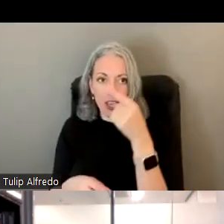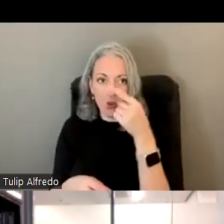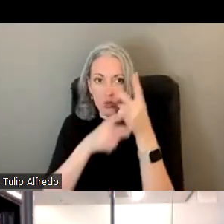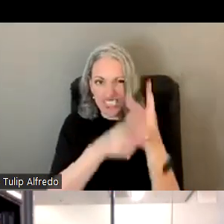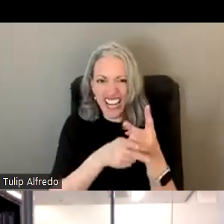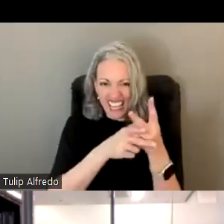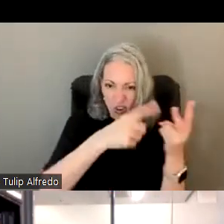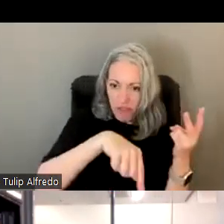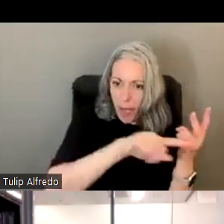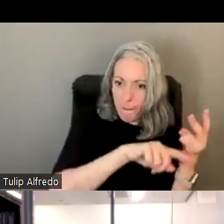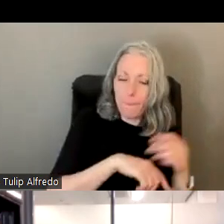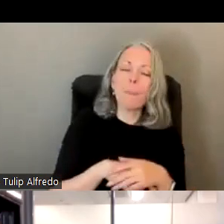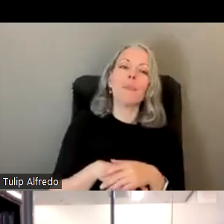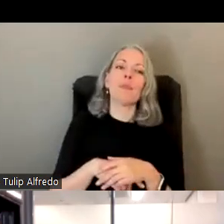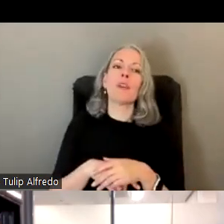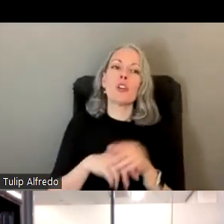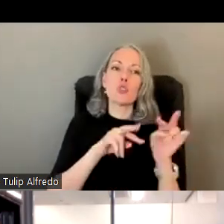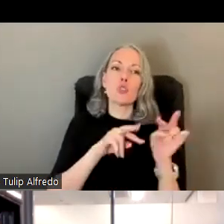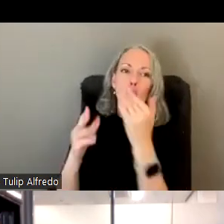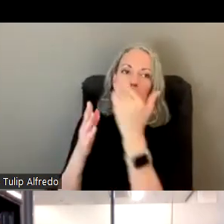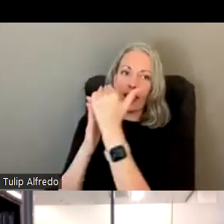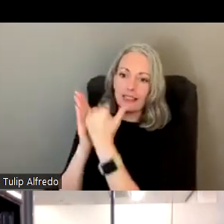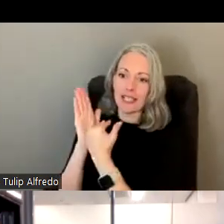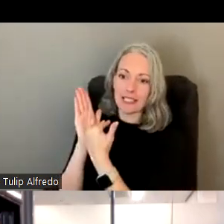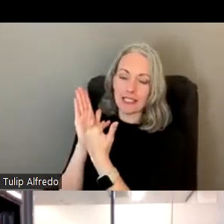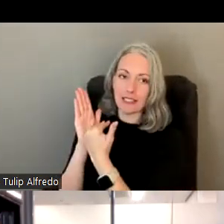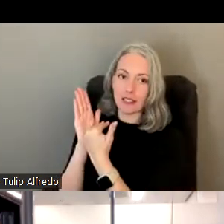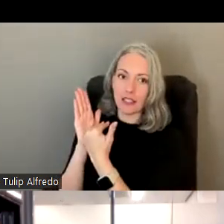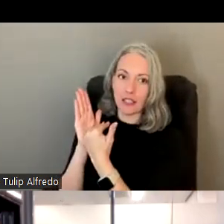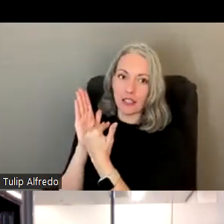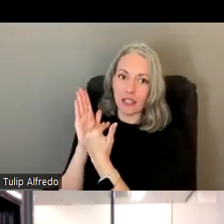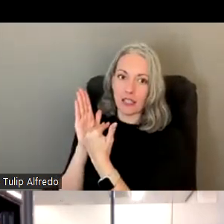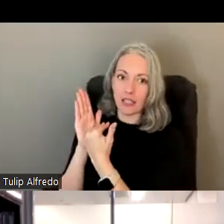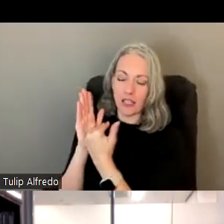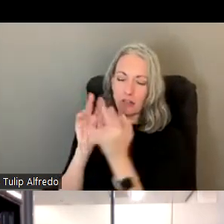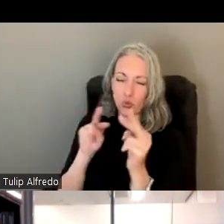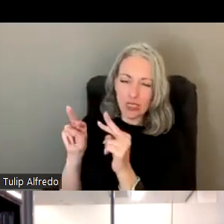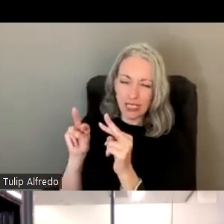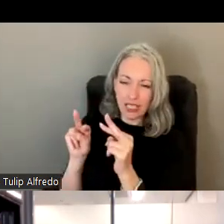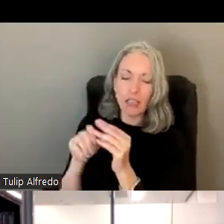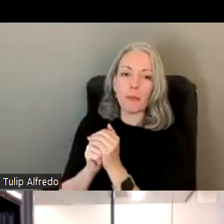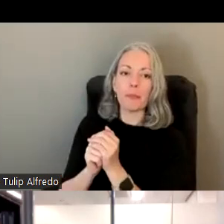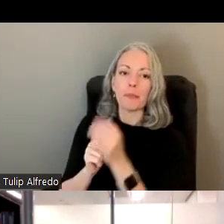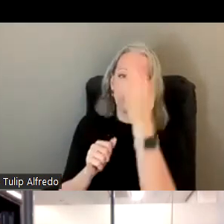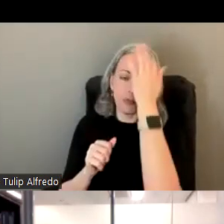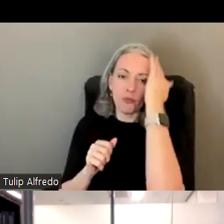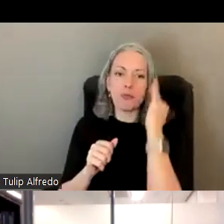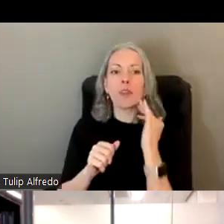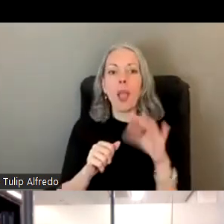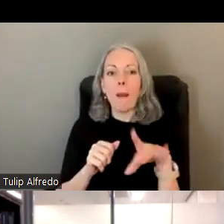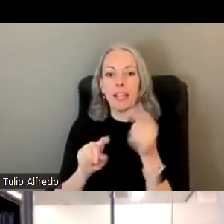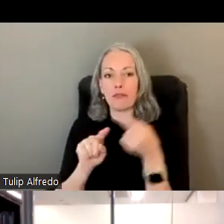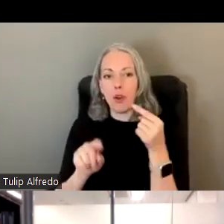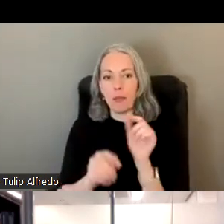So if you look at that list, it looks like it is the list of the 10 is